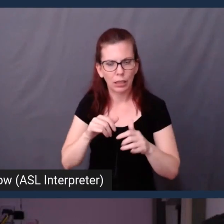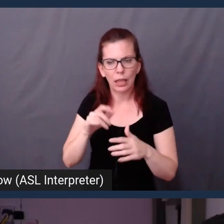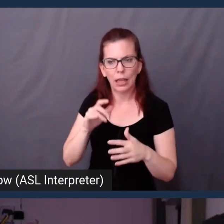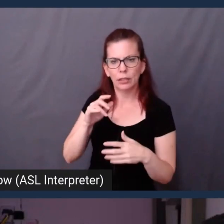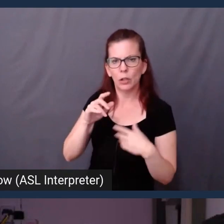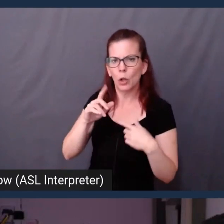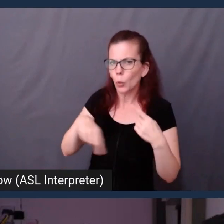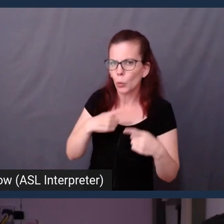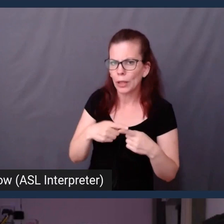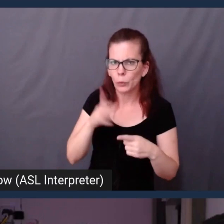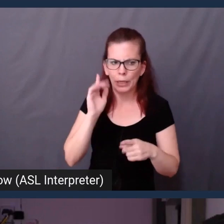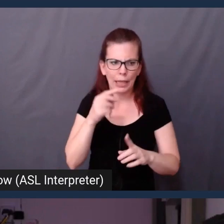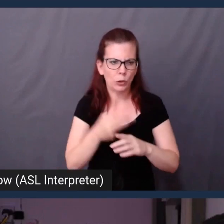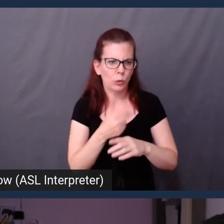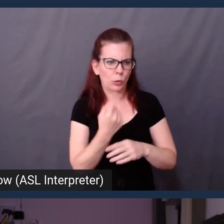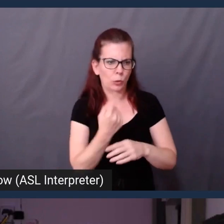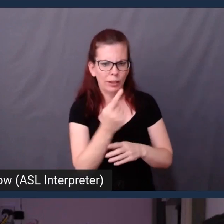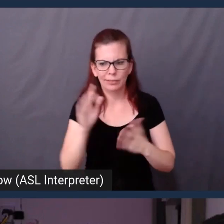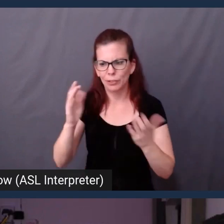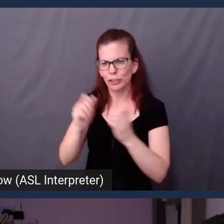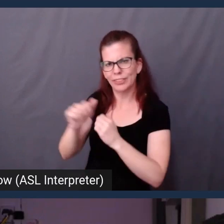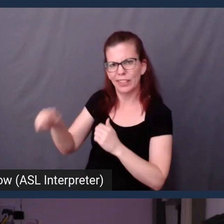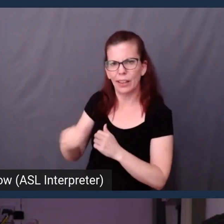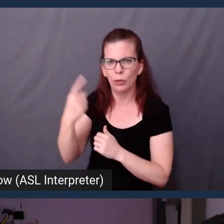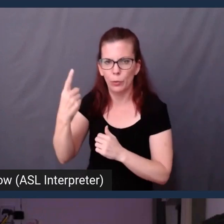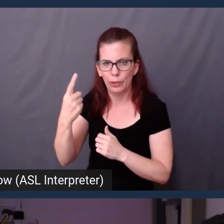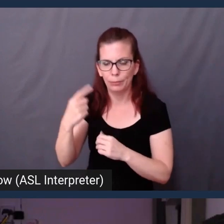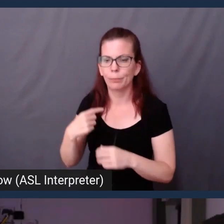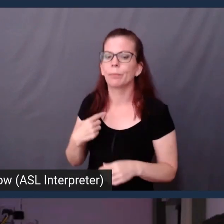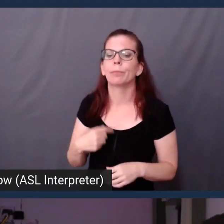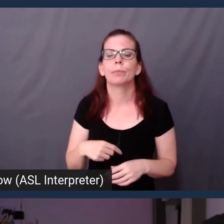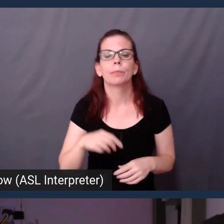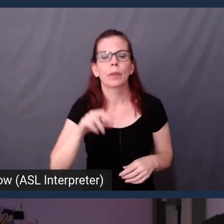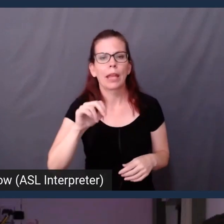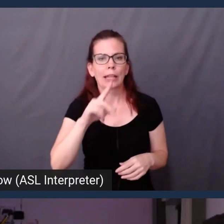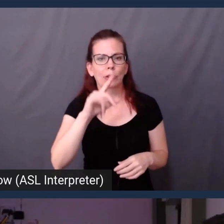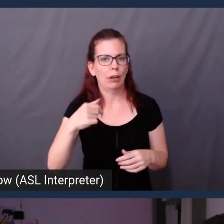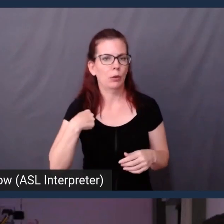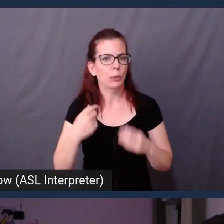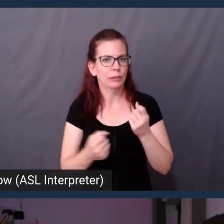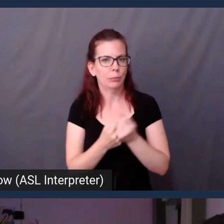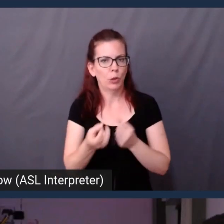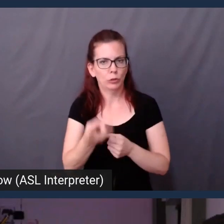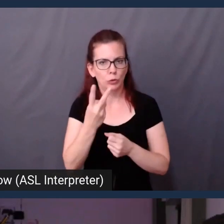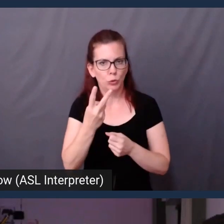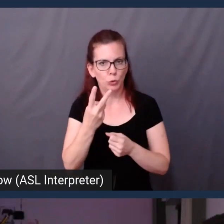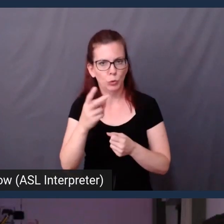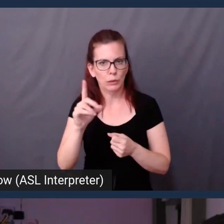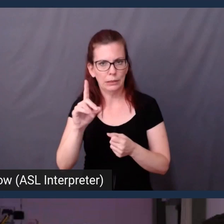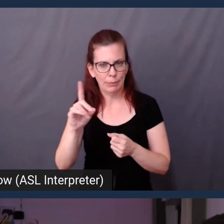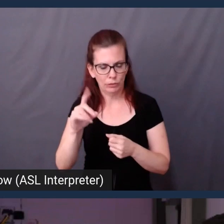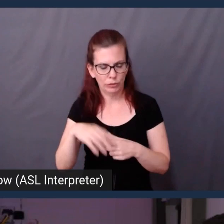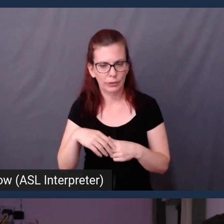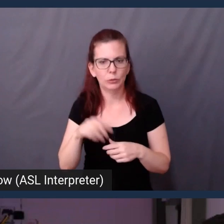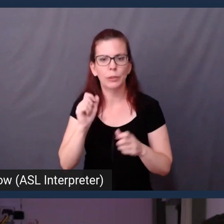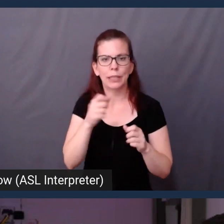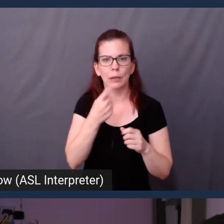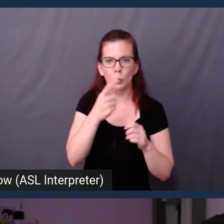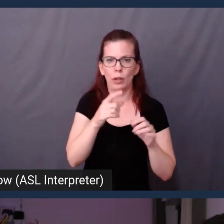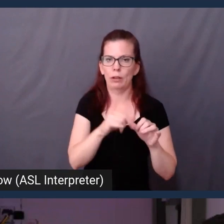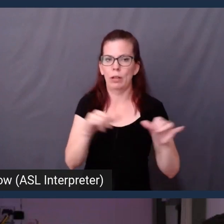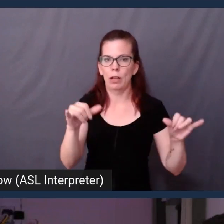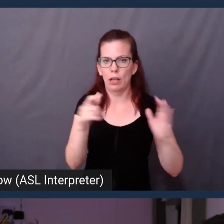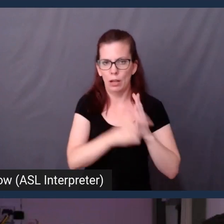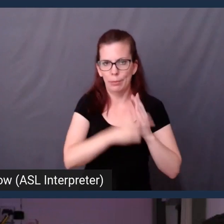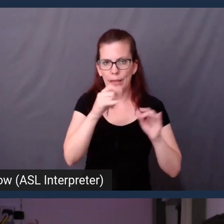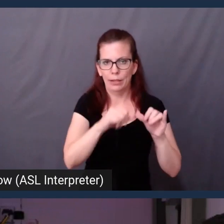like one dimension versus another? So we support in 2 dimensions. One dimension is we can scale out in number of shards.